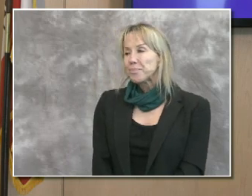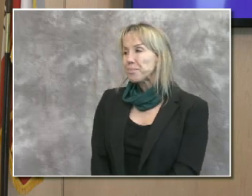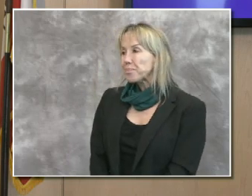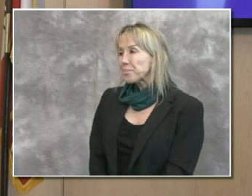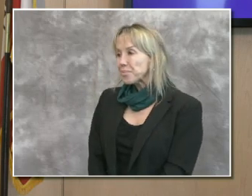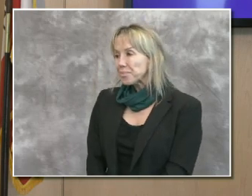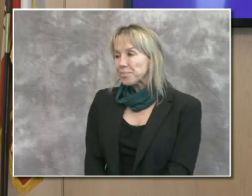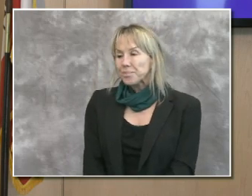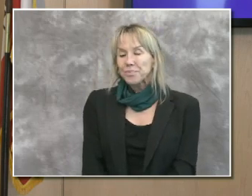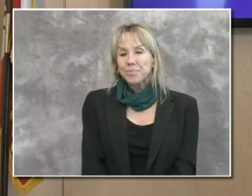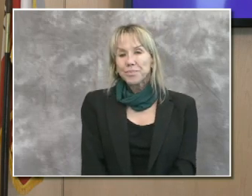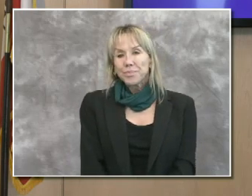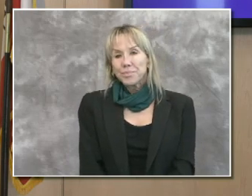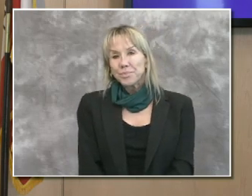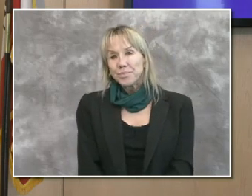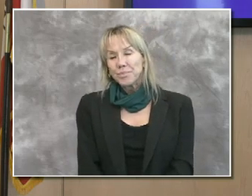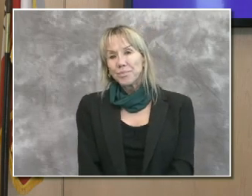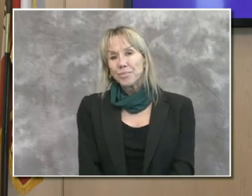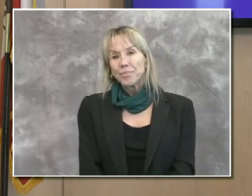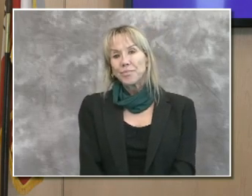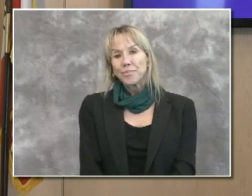Yes.